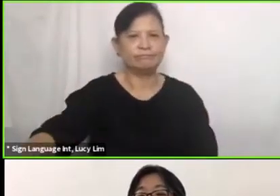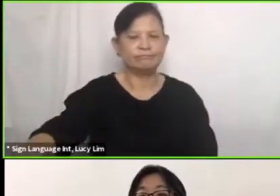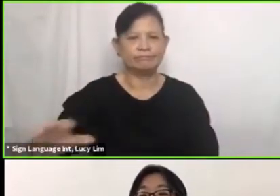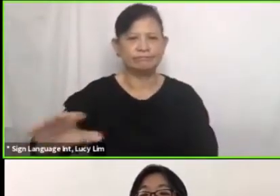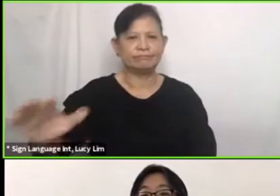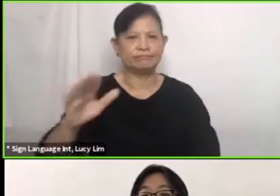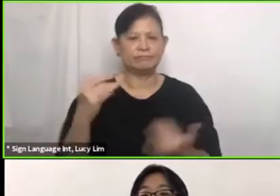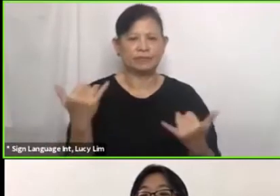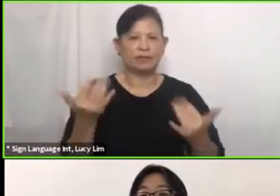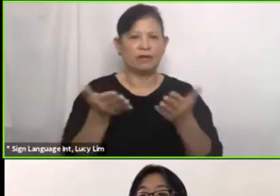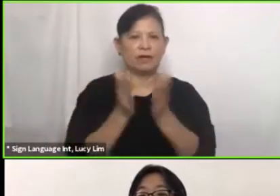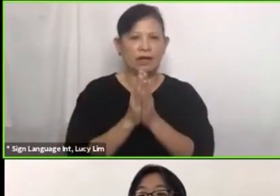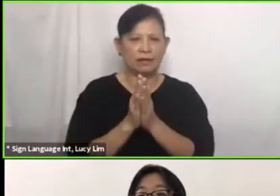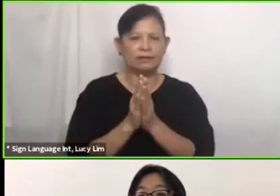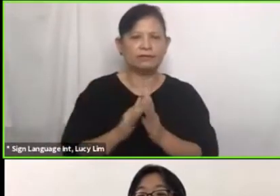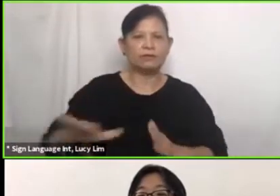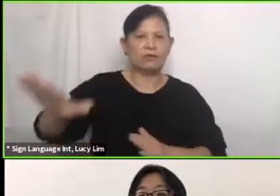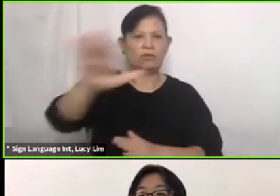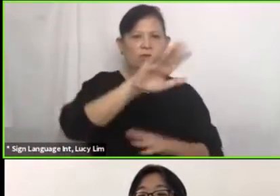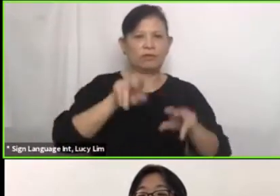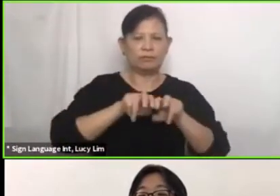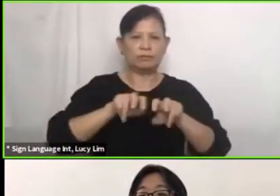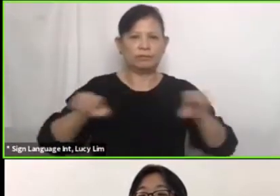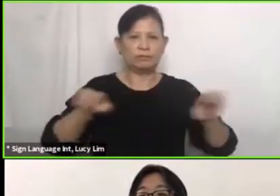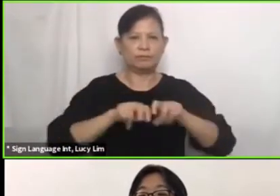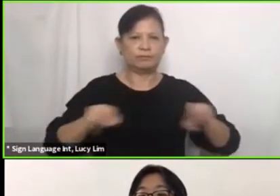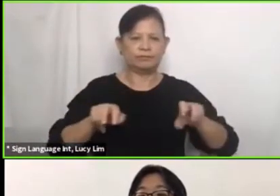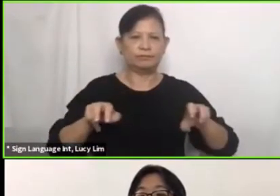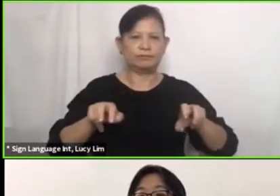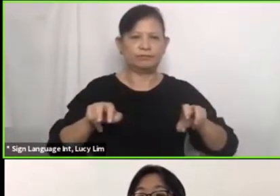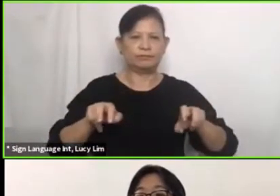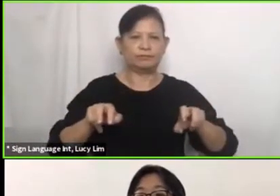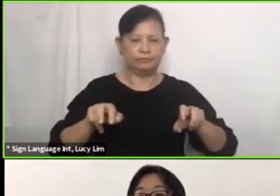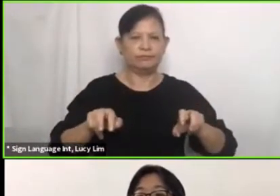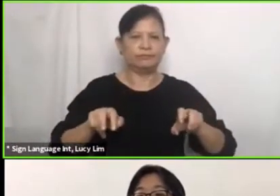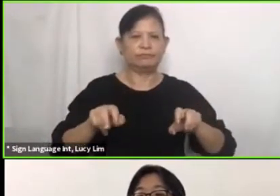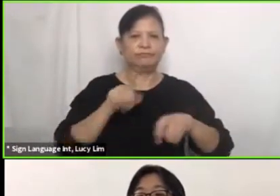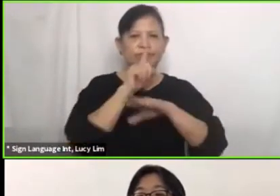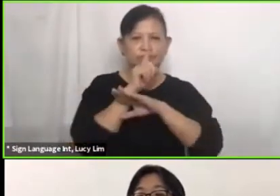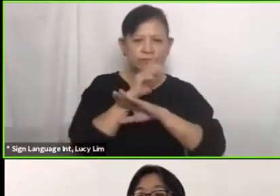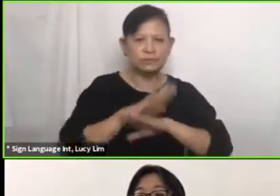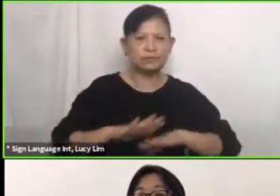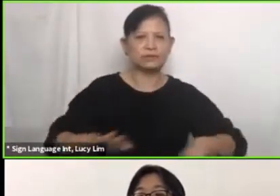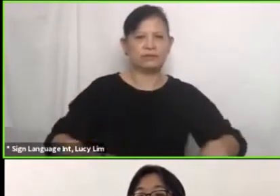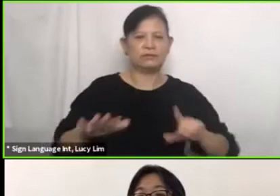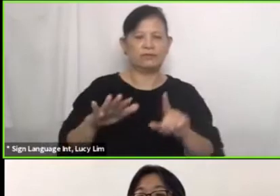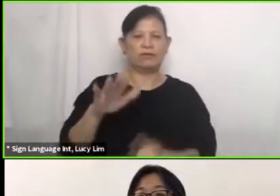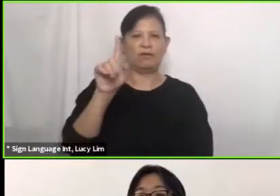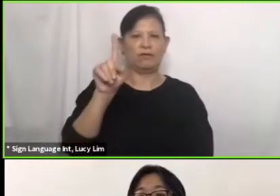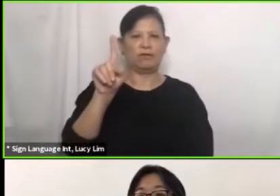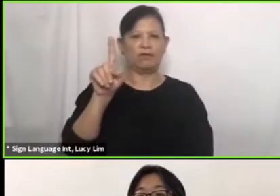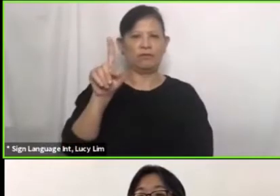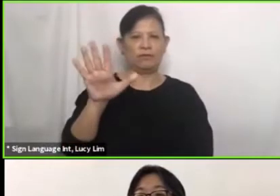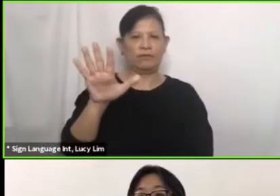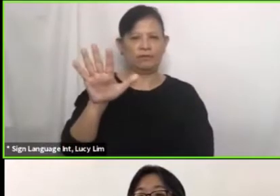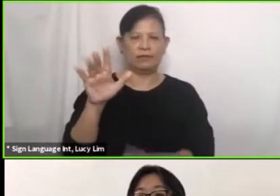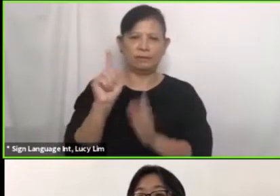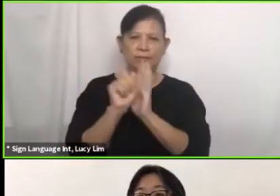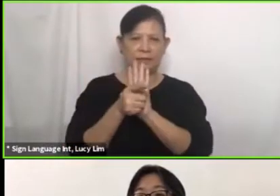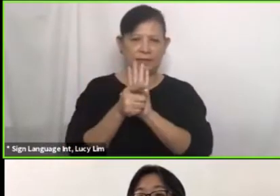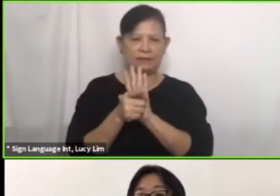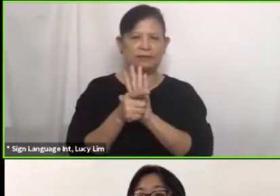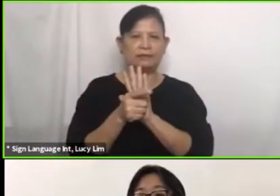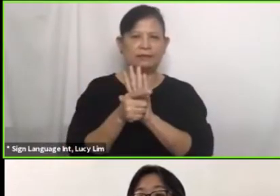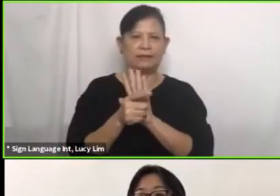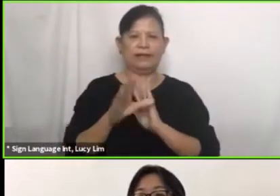just request all the panelists to keep the time for 15 minutes, and we will make sure the other speakers can get the